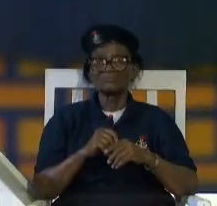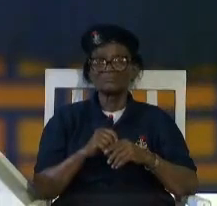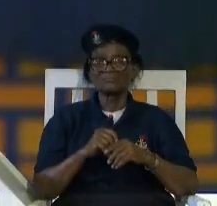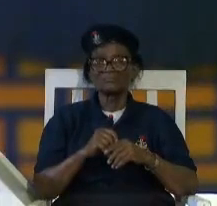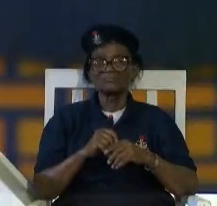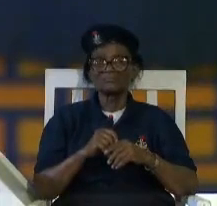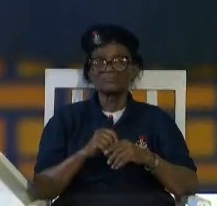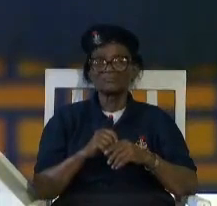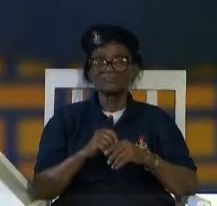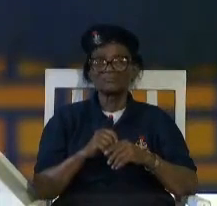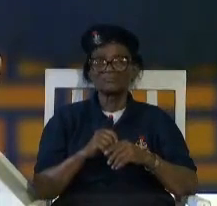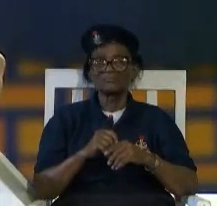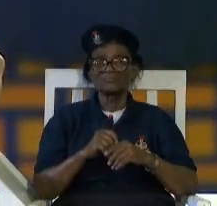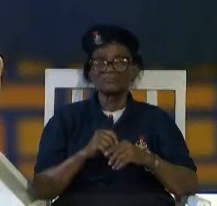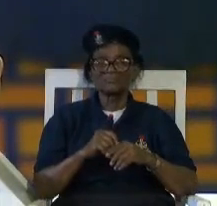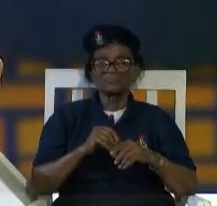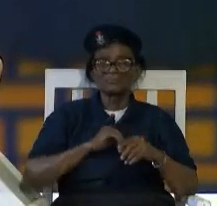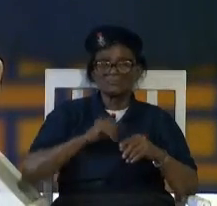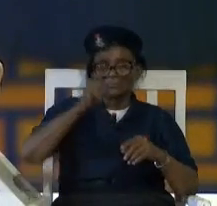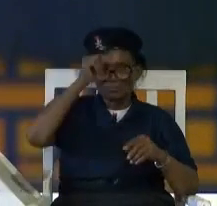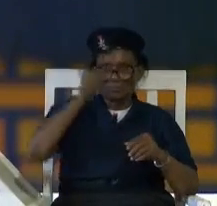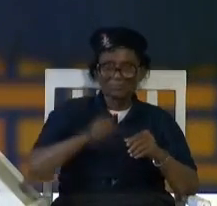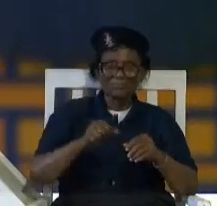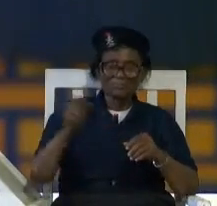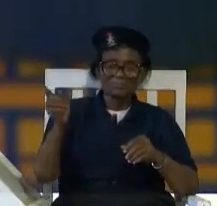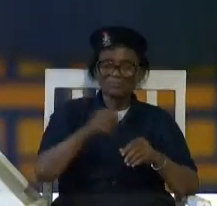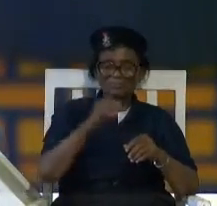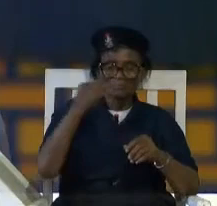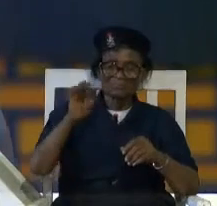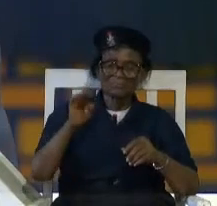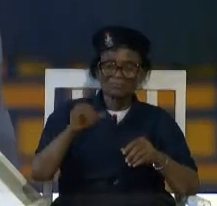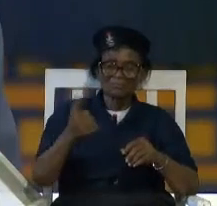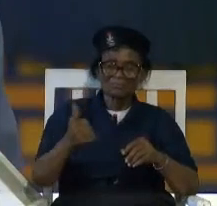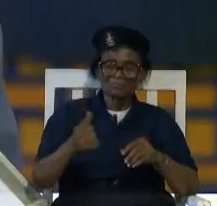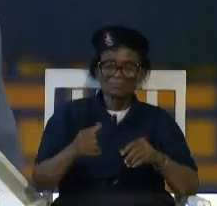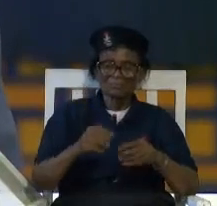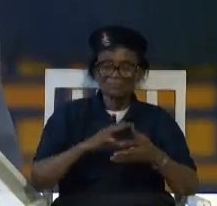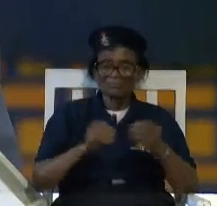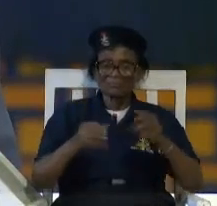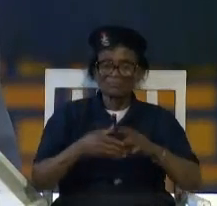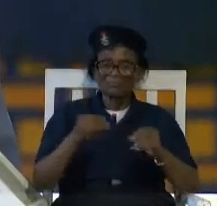I remind you of another story that some of you know.